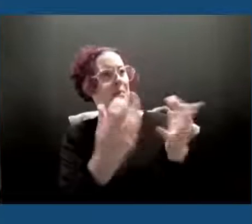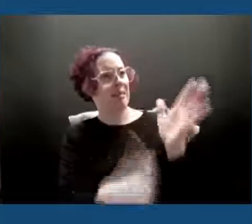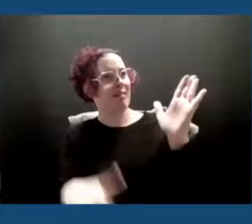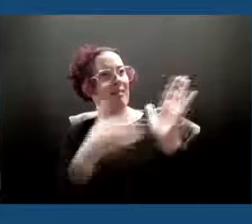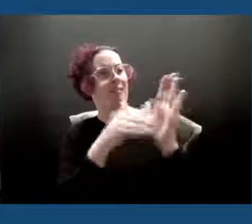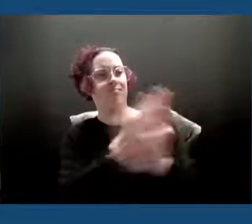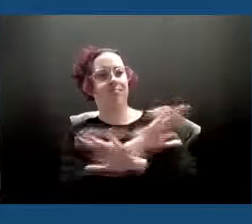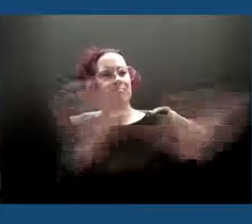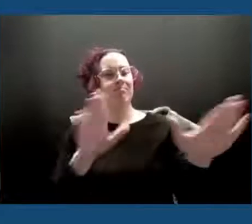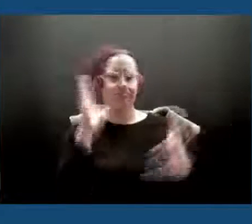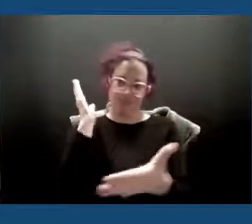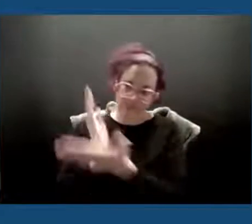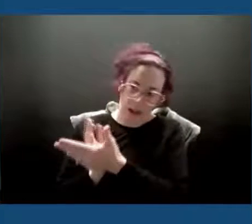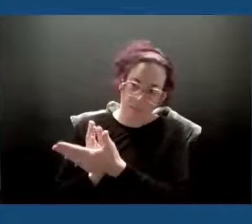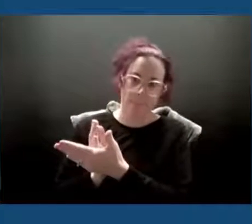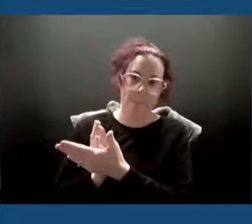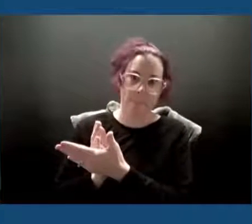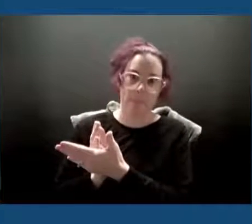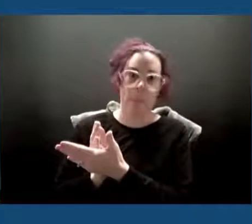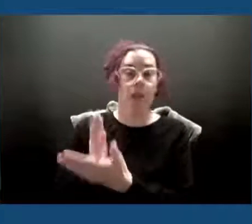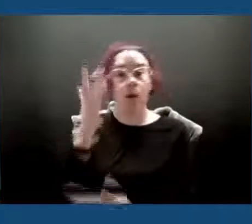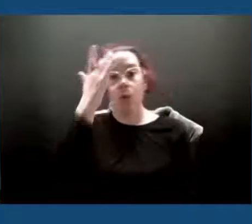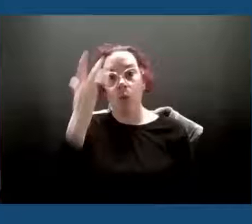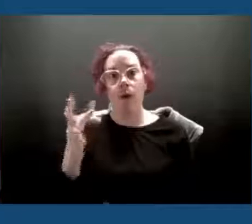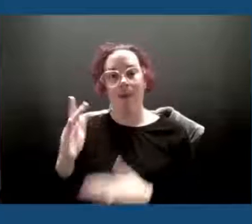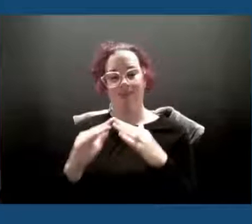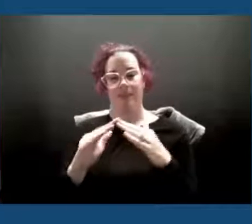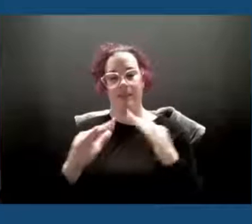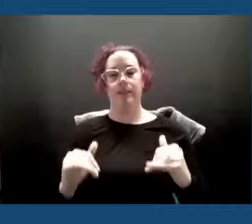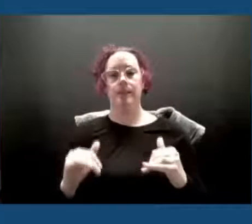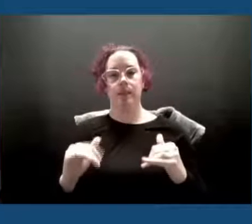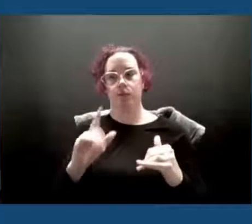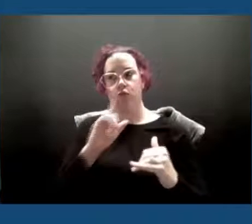did because the system was failing them.